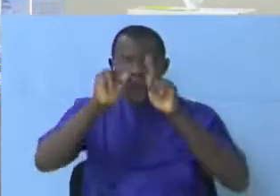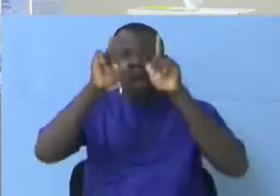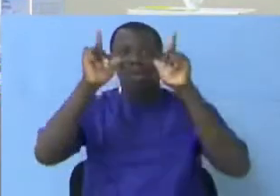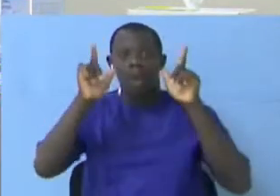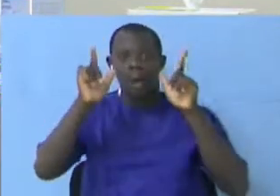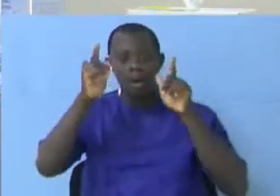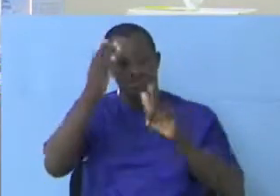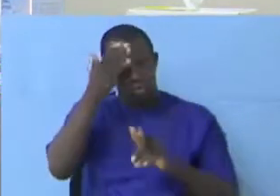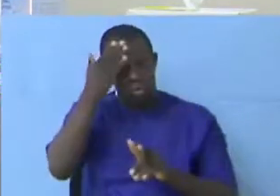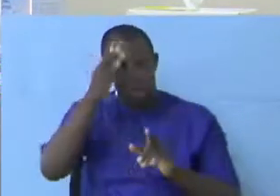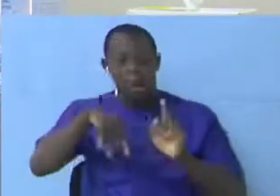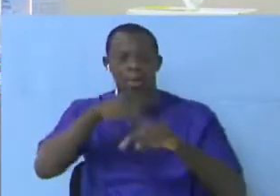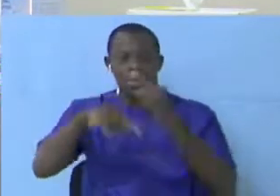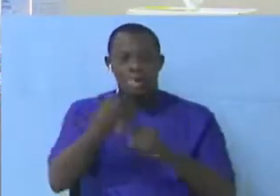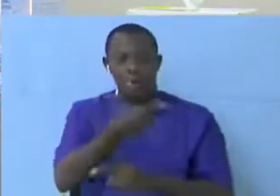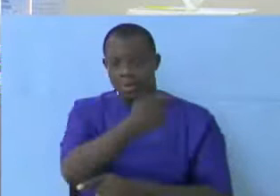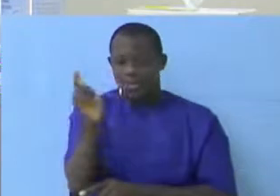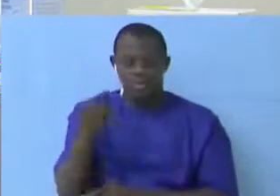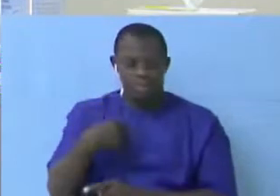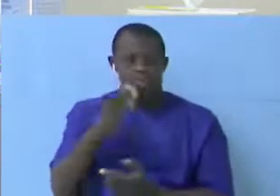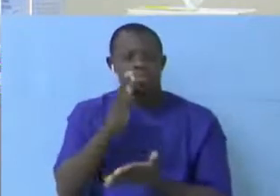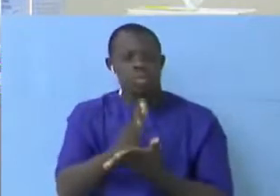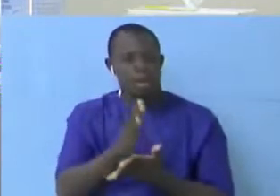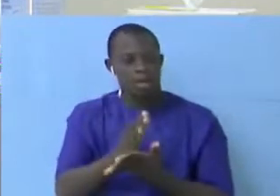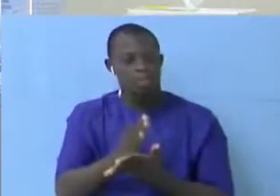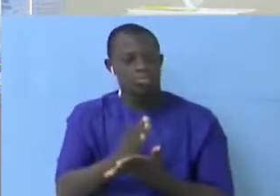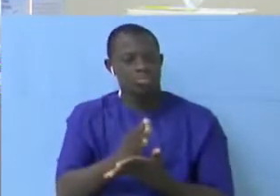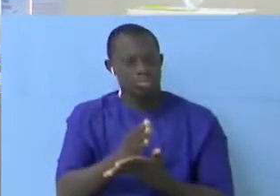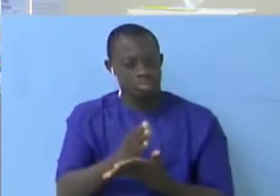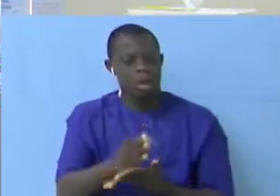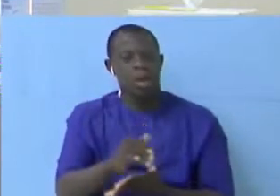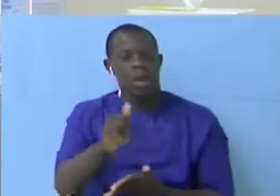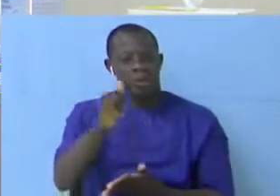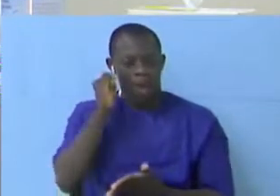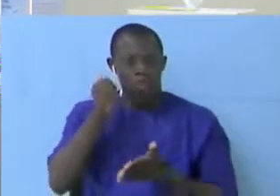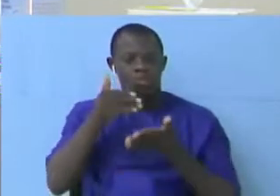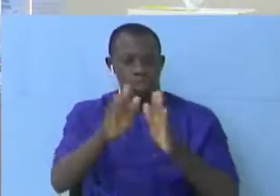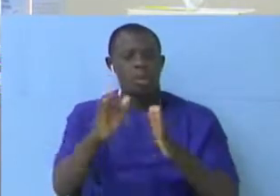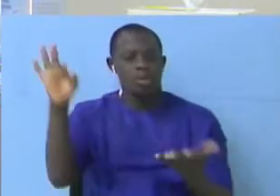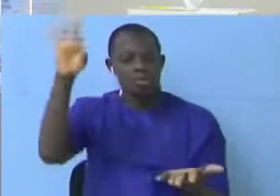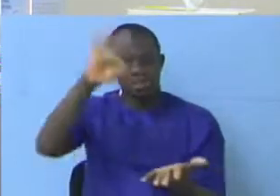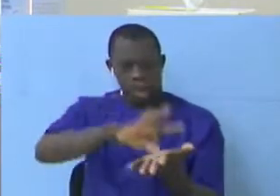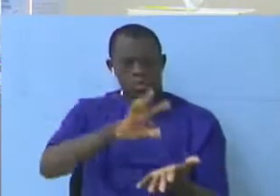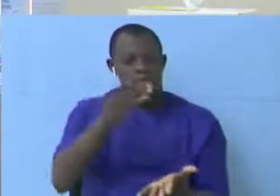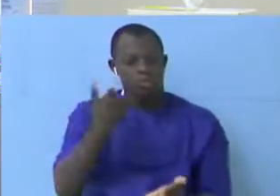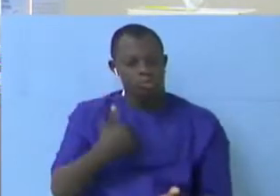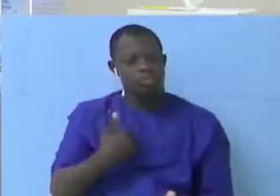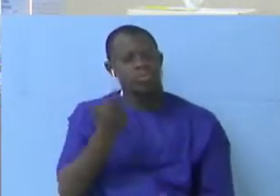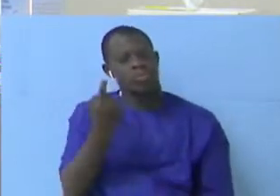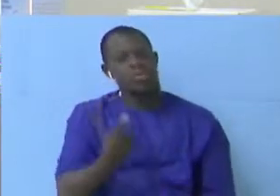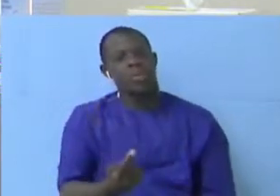that these people were migrants. Andu yenyi kalamudala ko nyumum wolel me yalanko tamala lam.